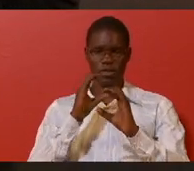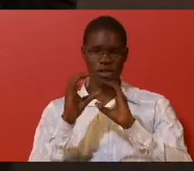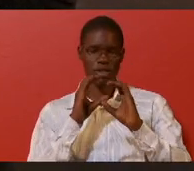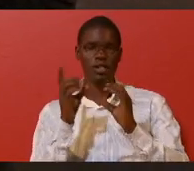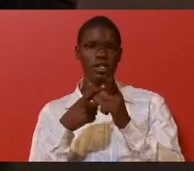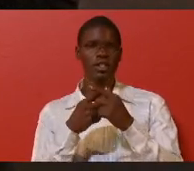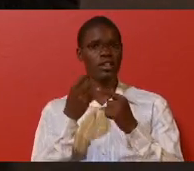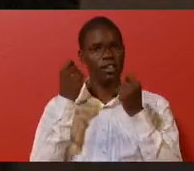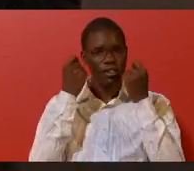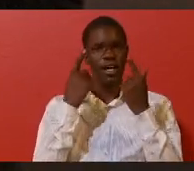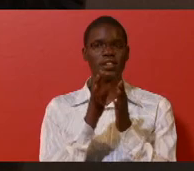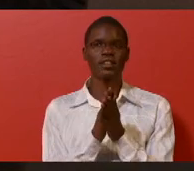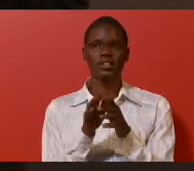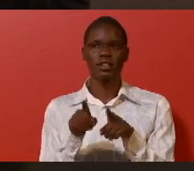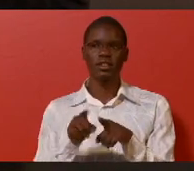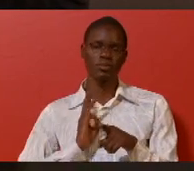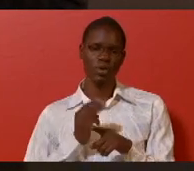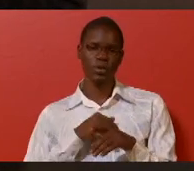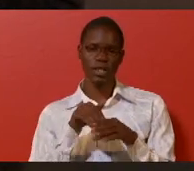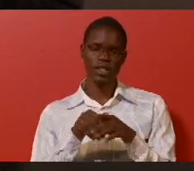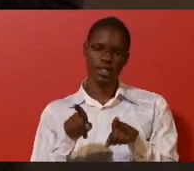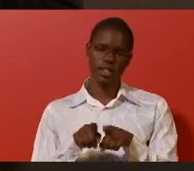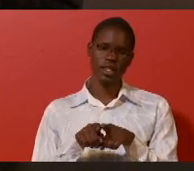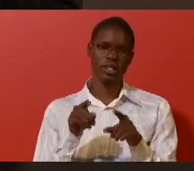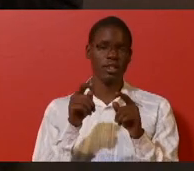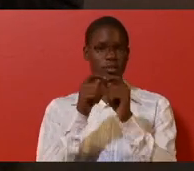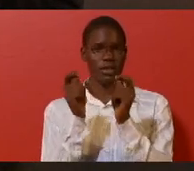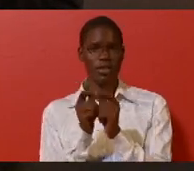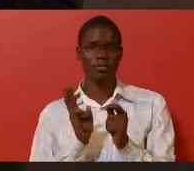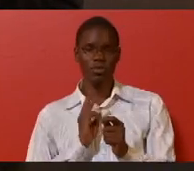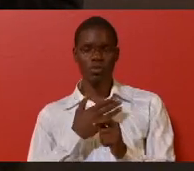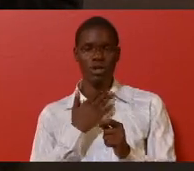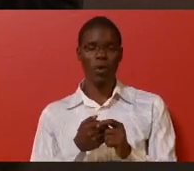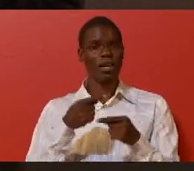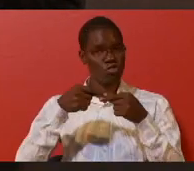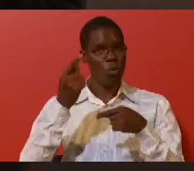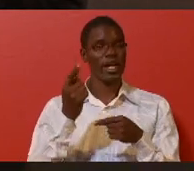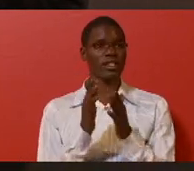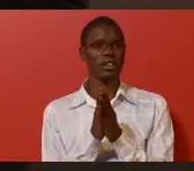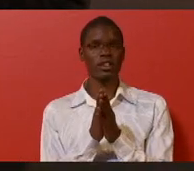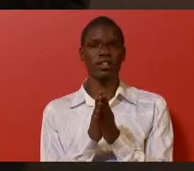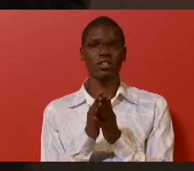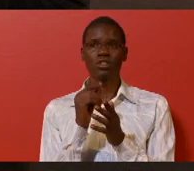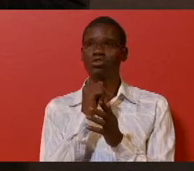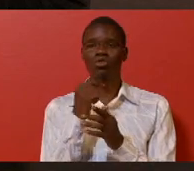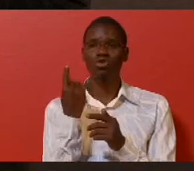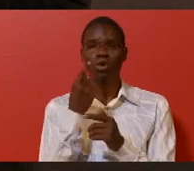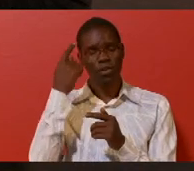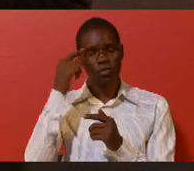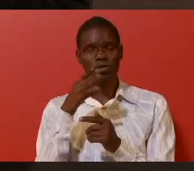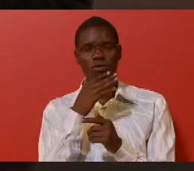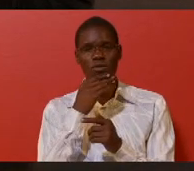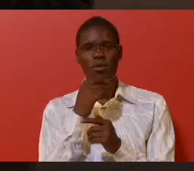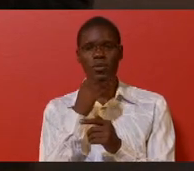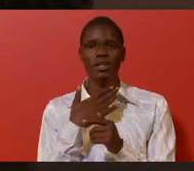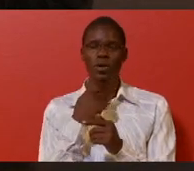on the same page. We're on the same team, remember. We want to win. We both want to win. This is not only for men. Speaking about